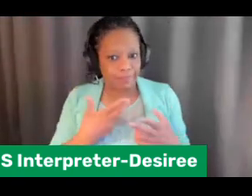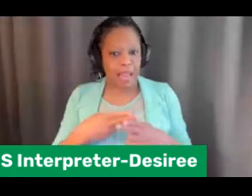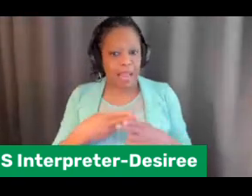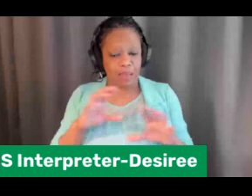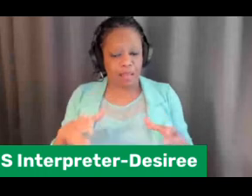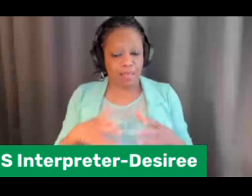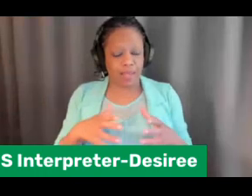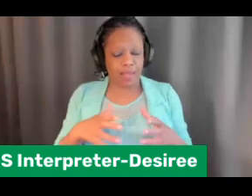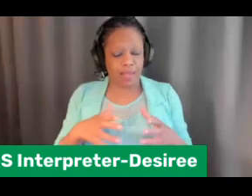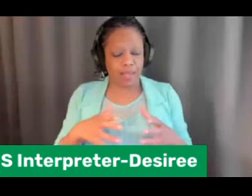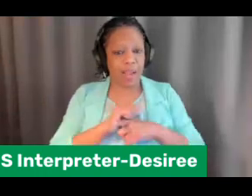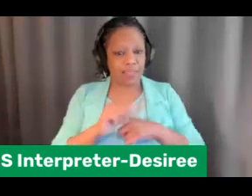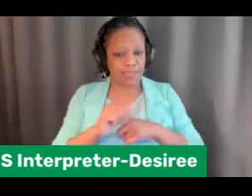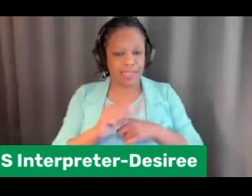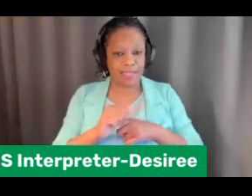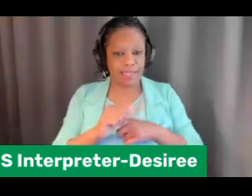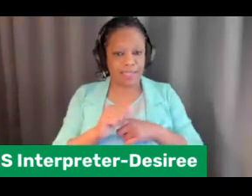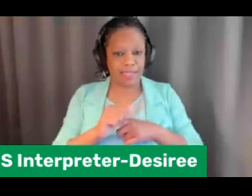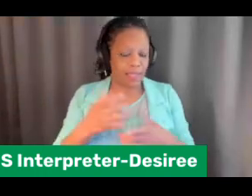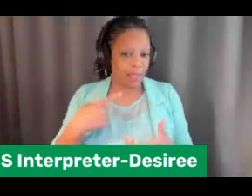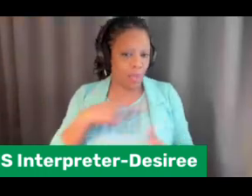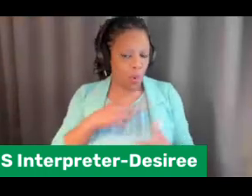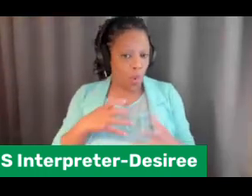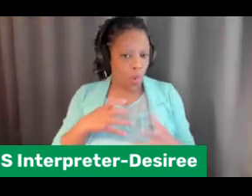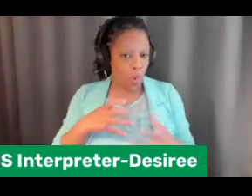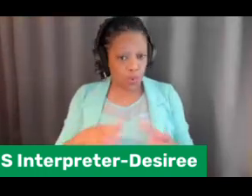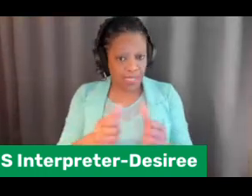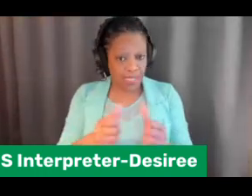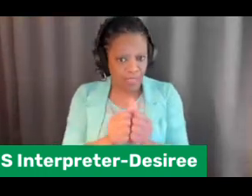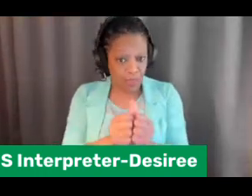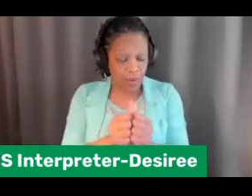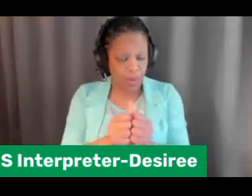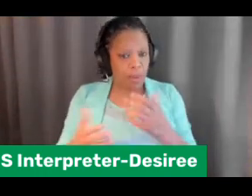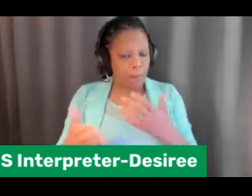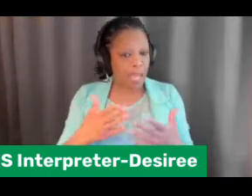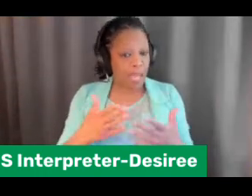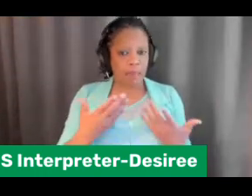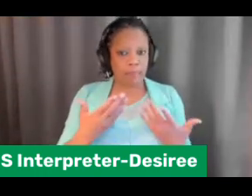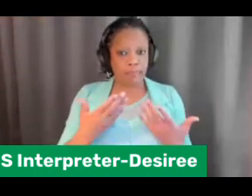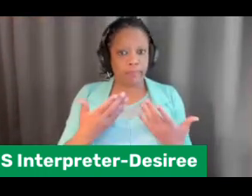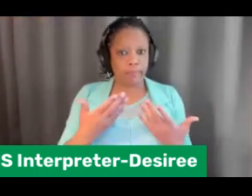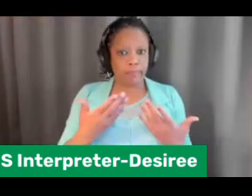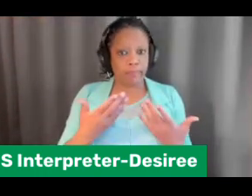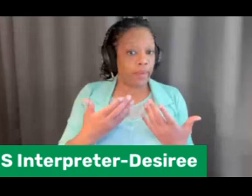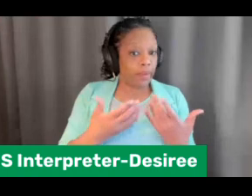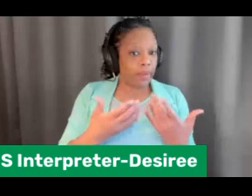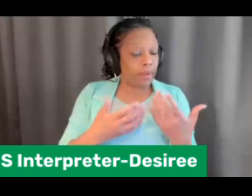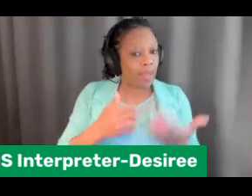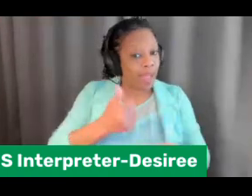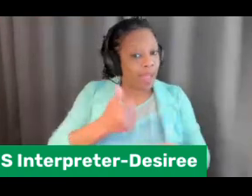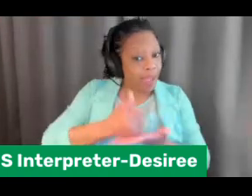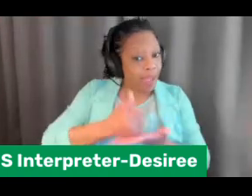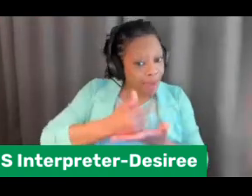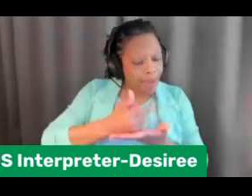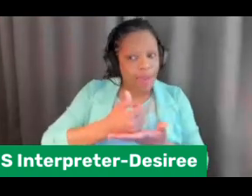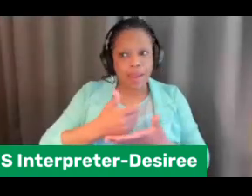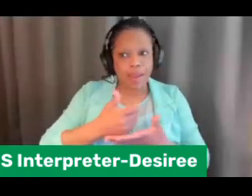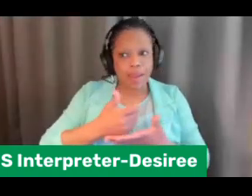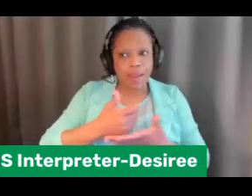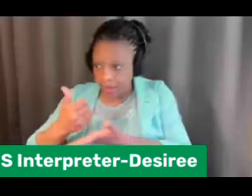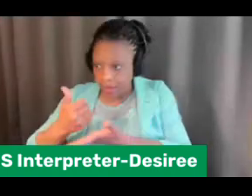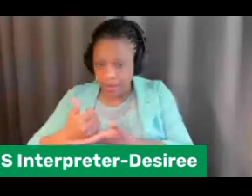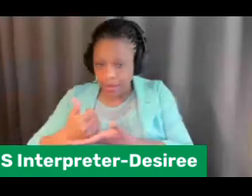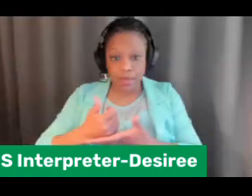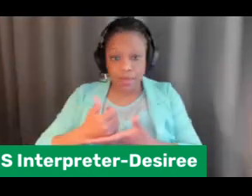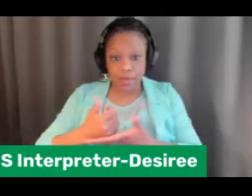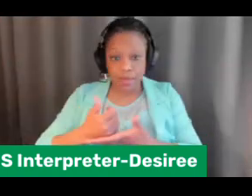together. That might mean mutual aid. That might mean check-ins, check-outs, might mean regulatory practices with